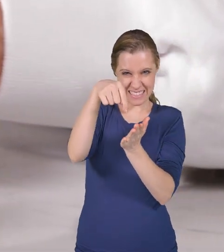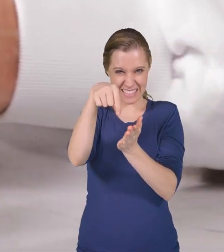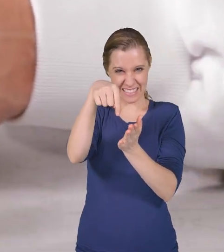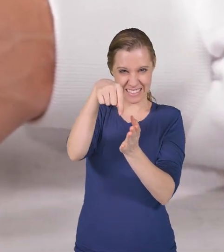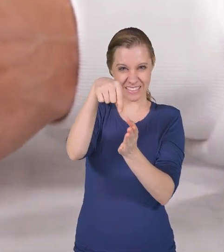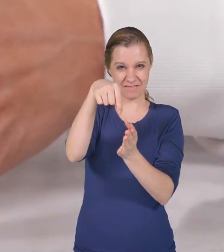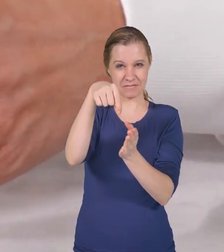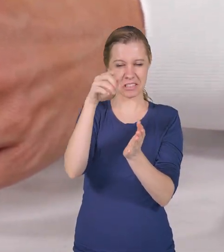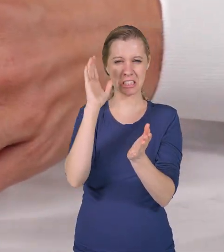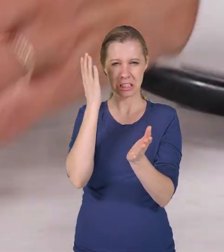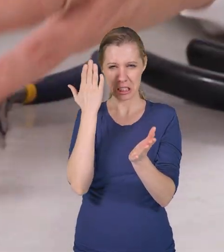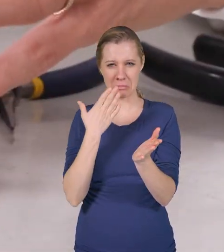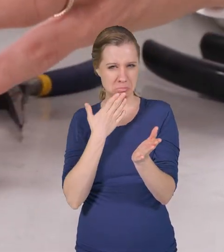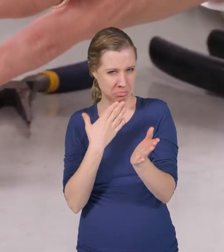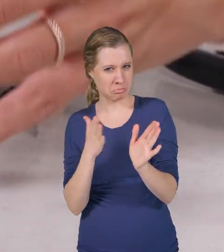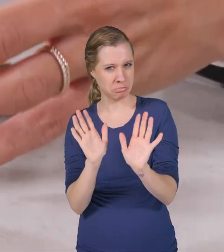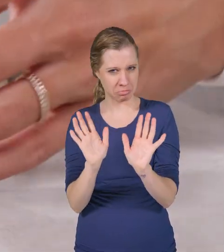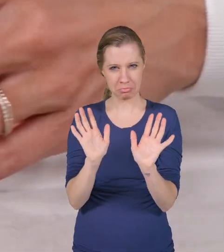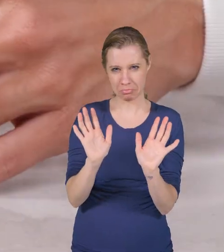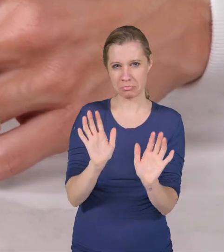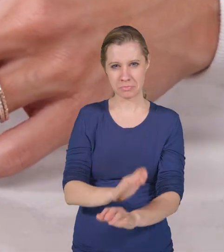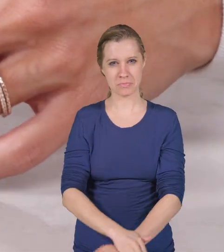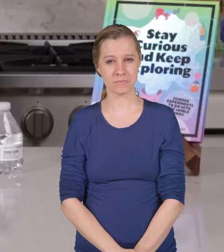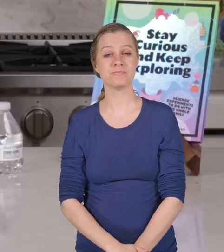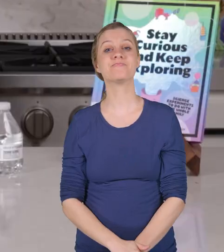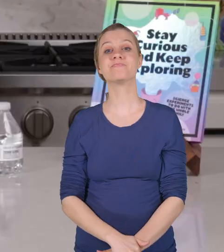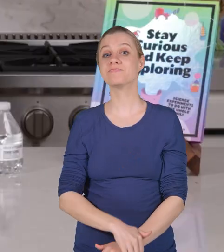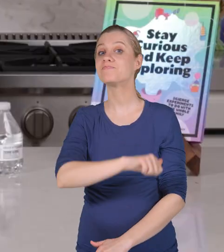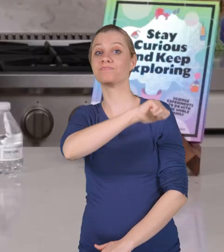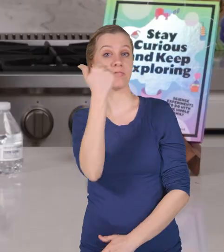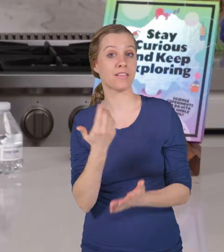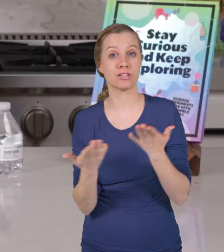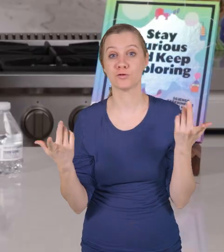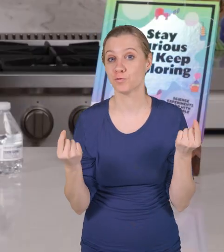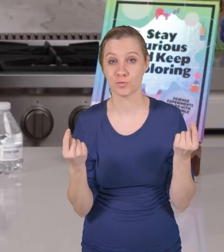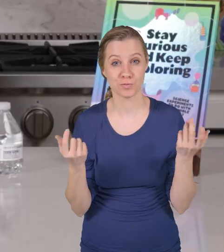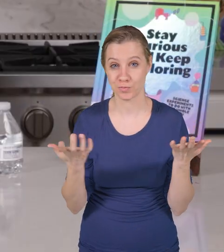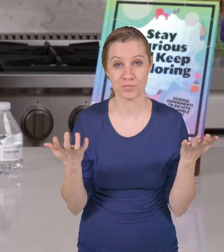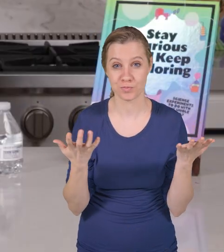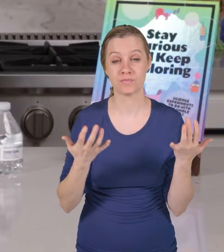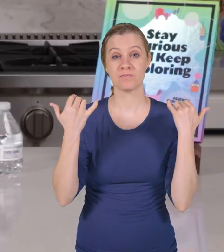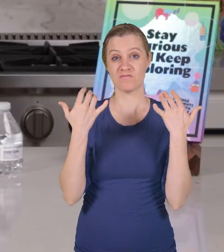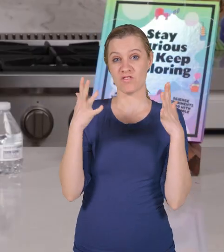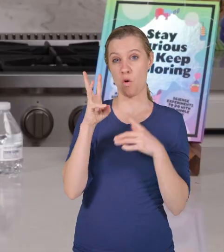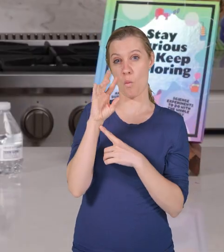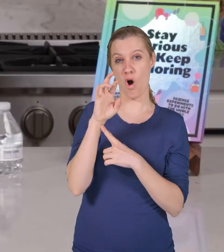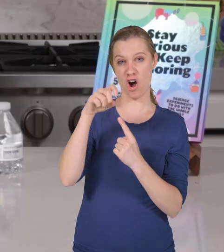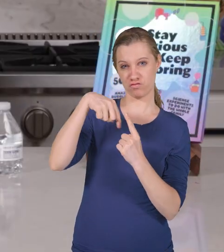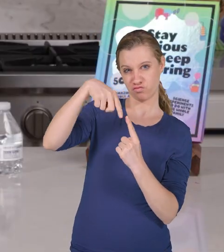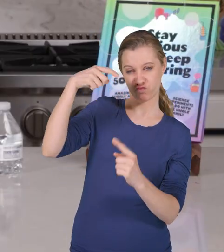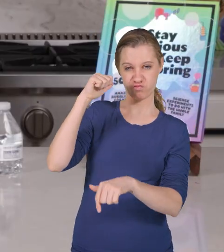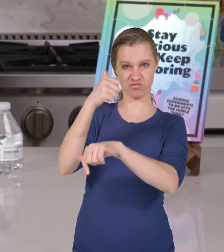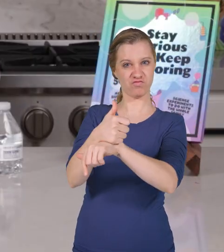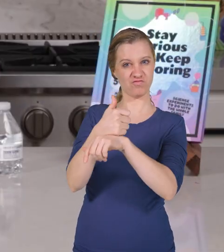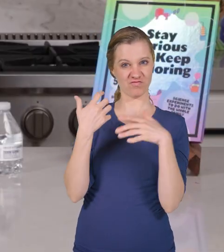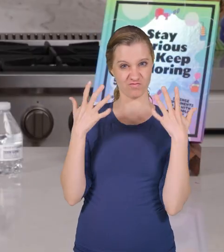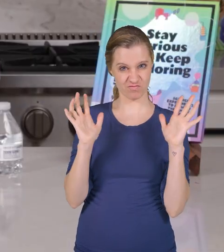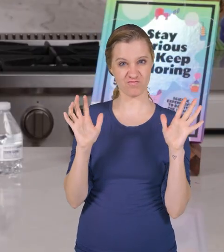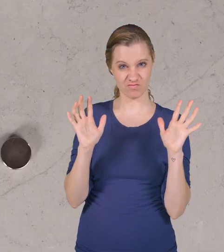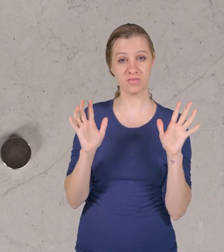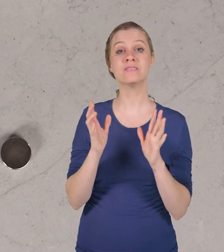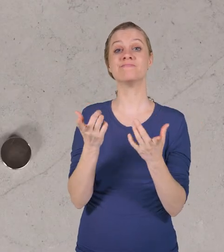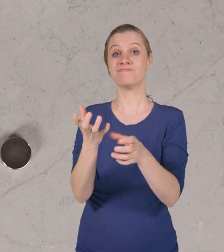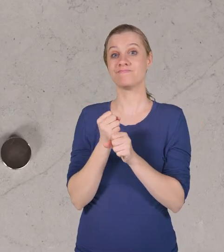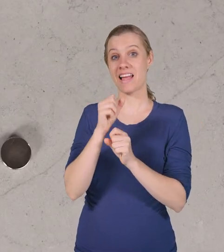center here. That looks like that might be good. And the other thing you're gonna wanna do, now that we have our wire structure mostly